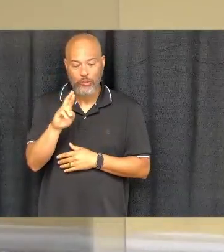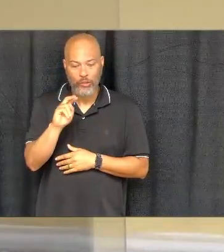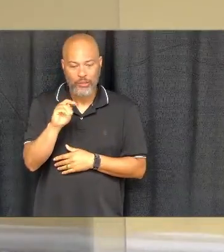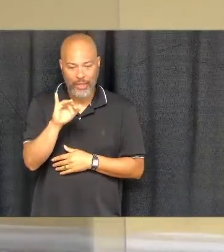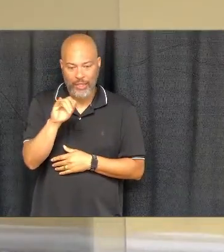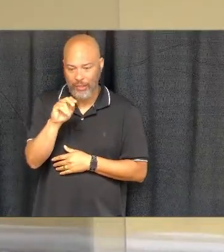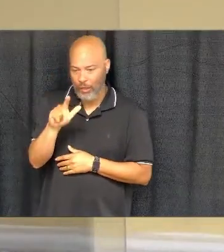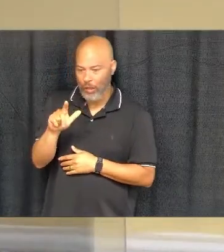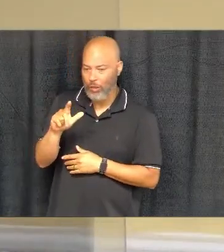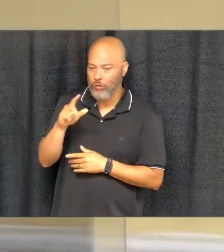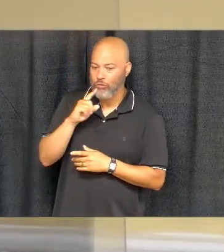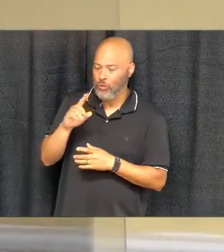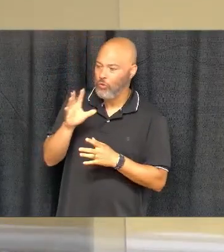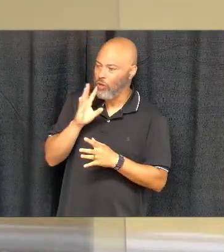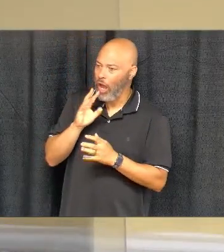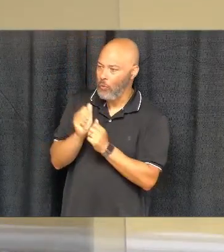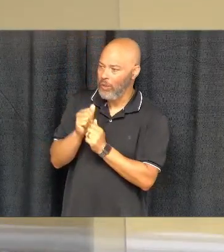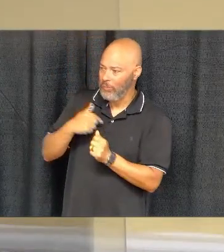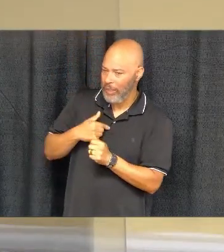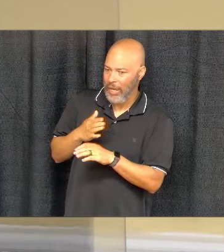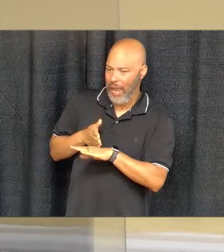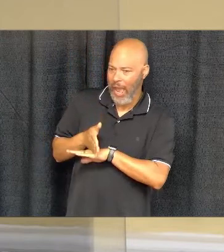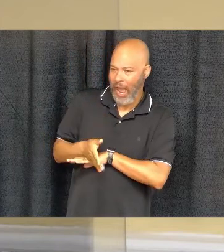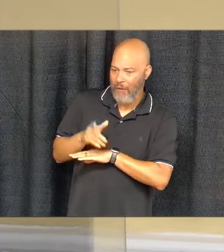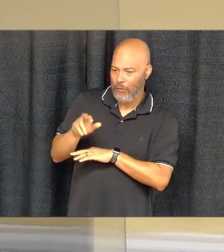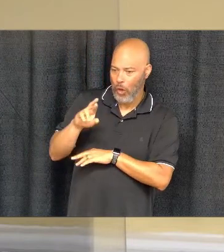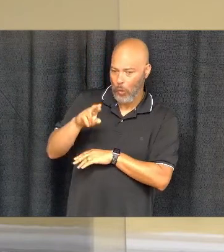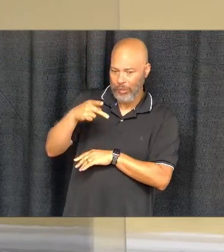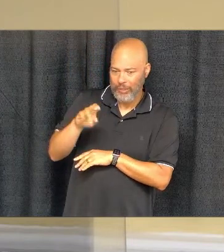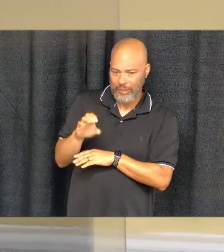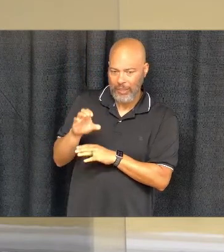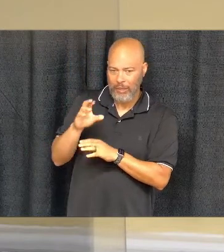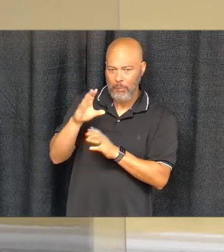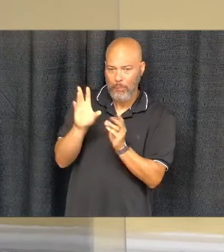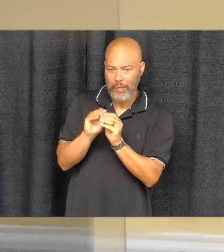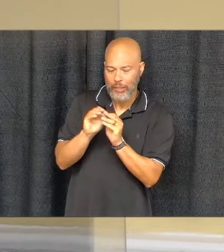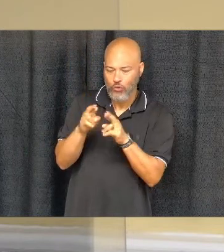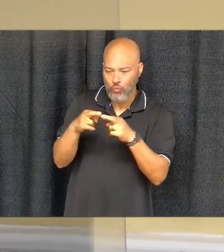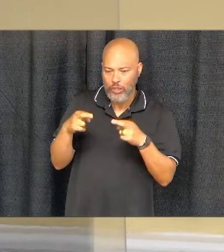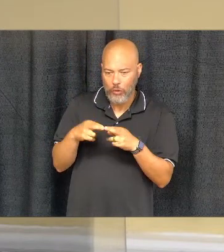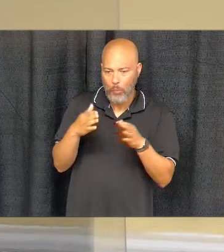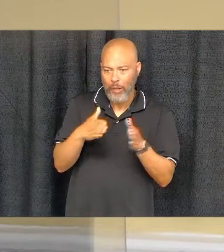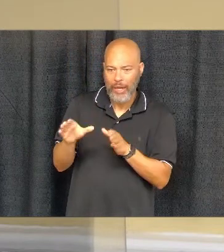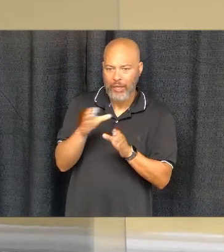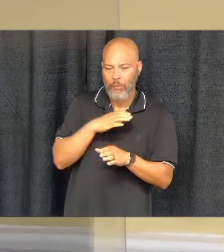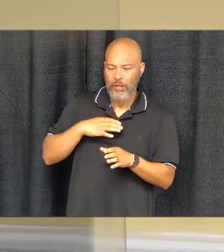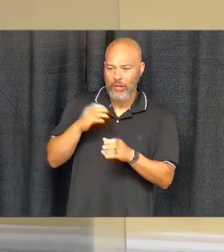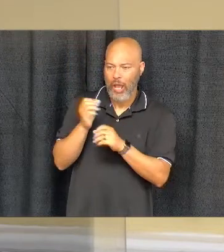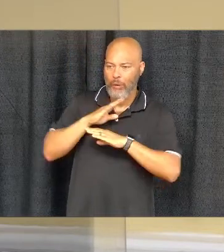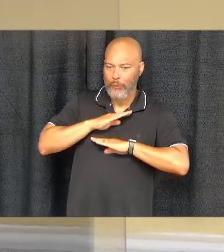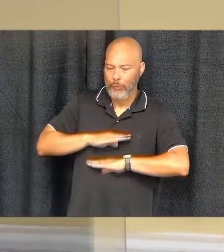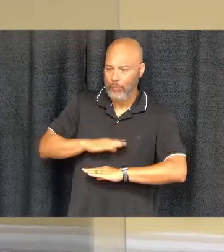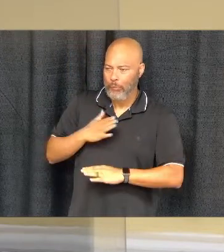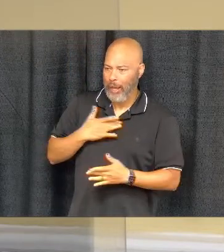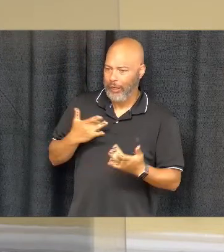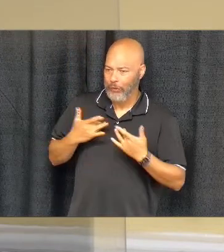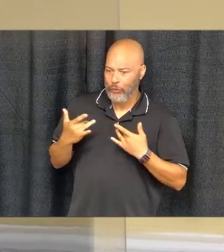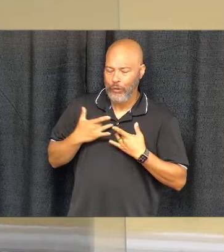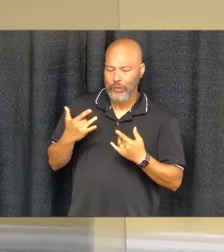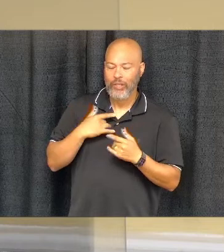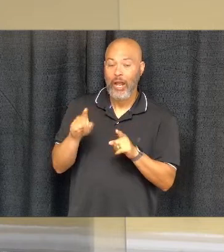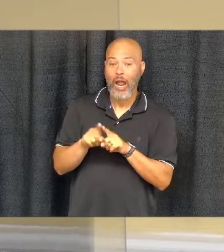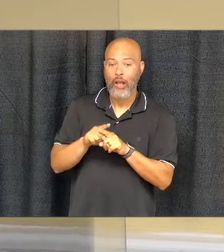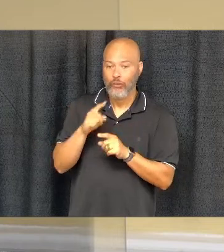taking the time to talk with me after the Regional Planning Commission meeting the other day and alleviating my concerns. I also want to say that